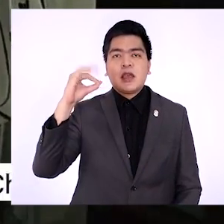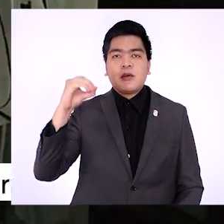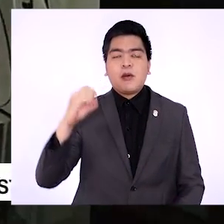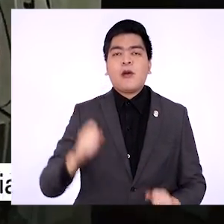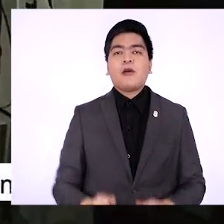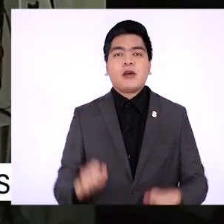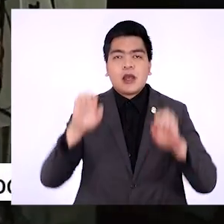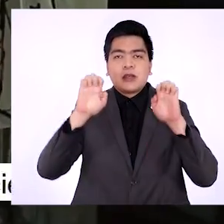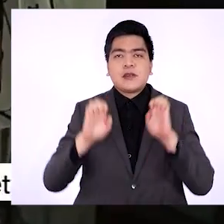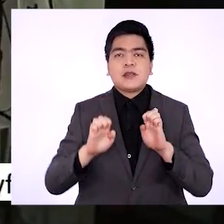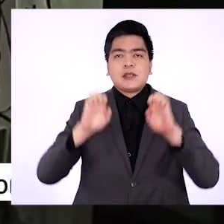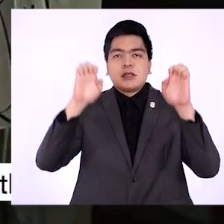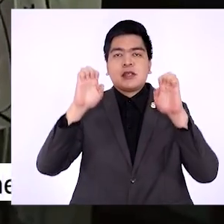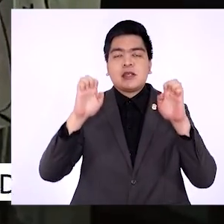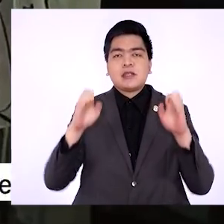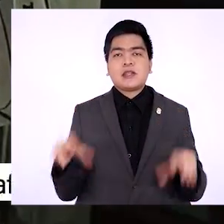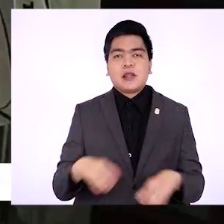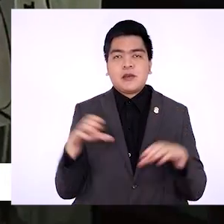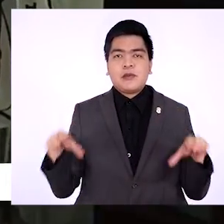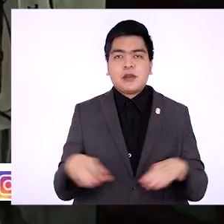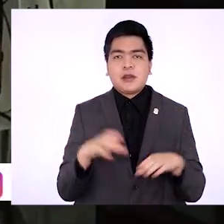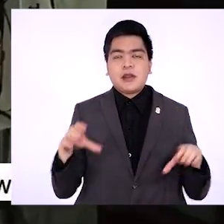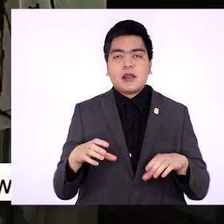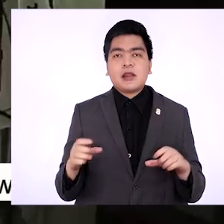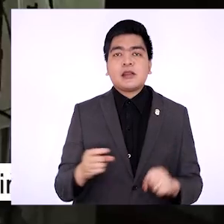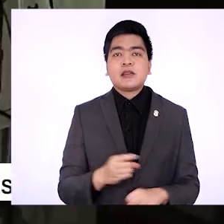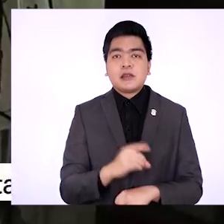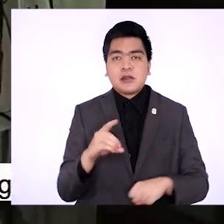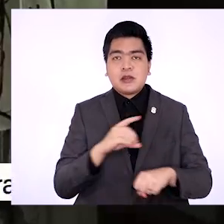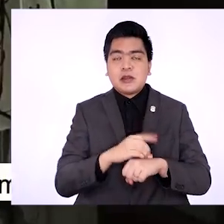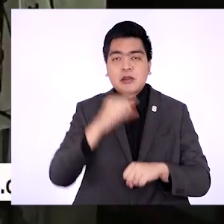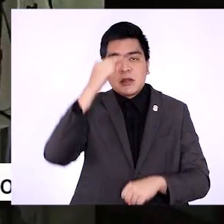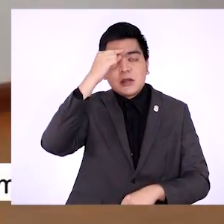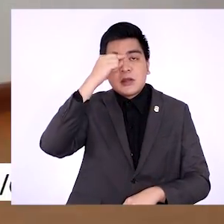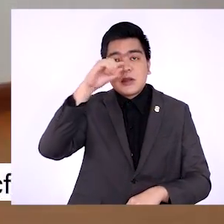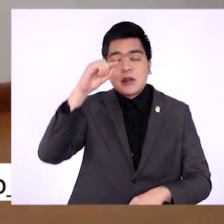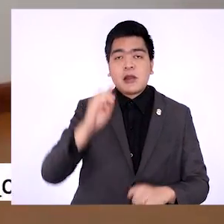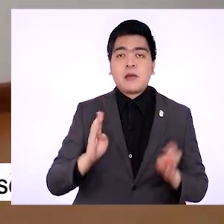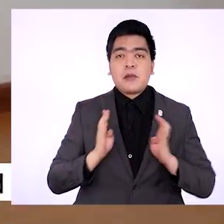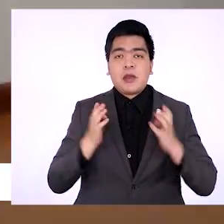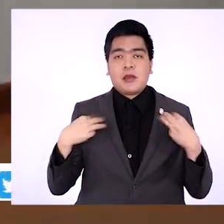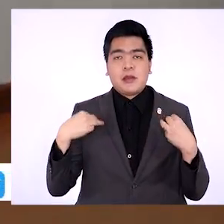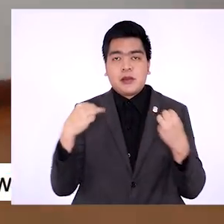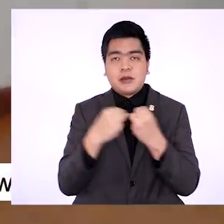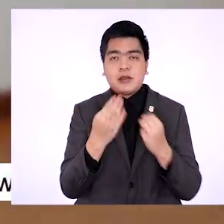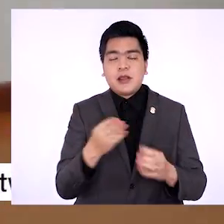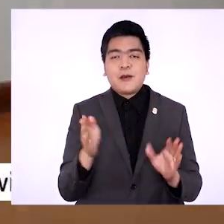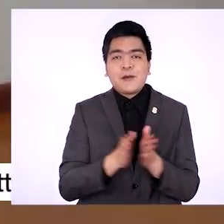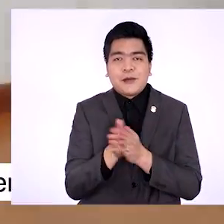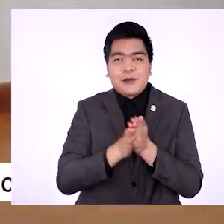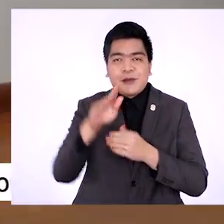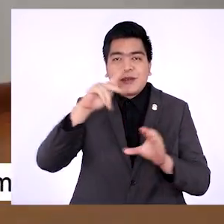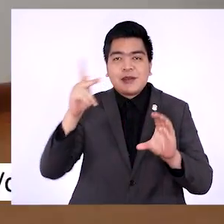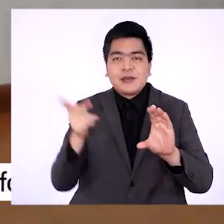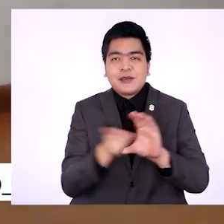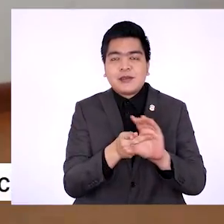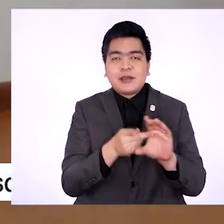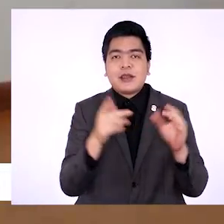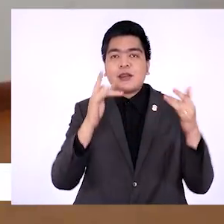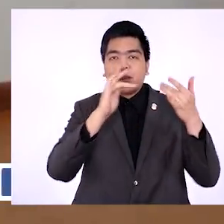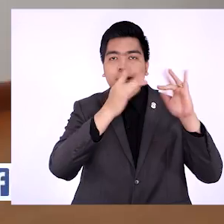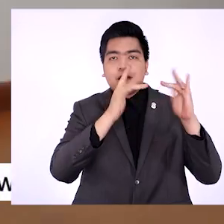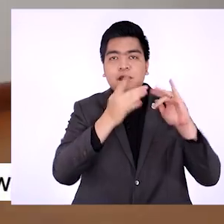activity was recently held at the District of Thailand by the Binhi members, to which they eagerly participated online from